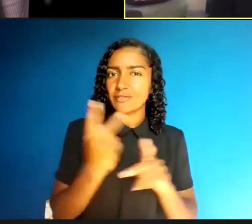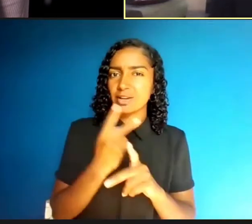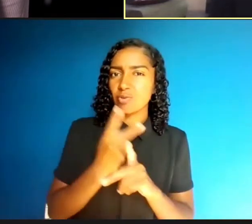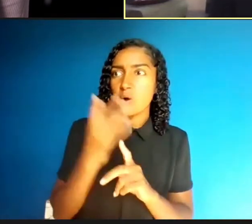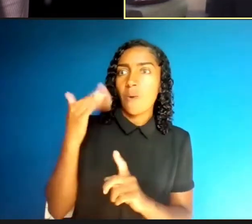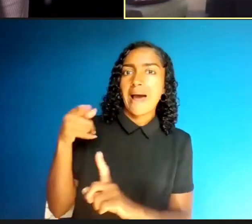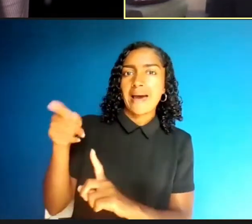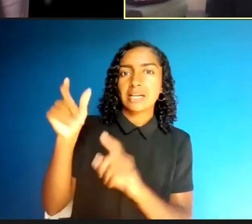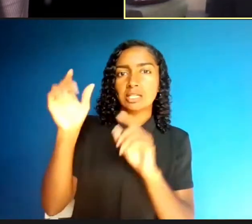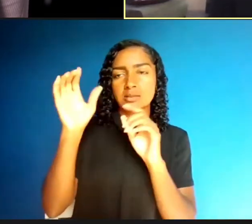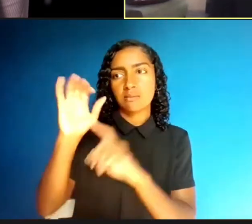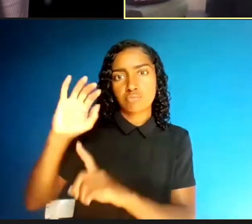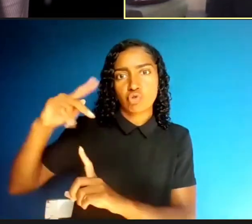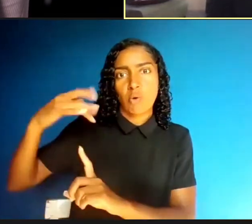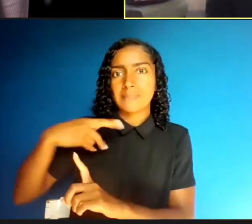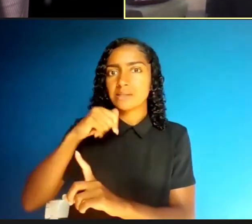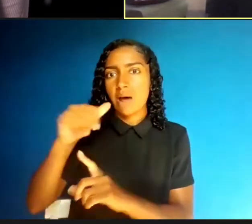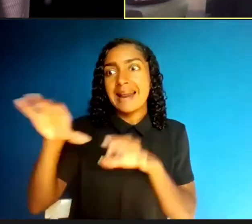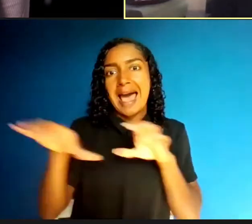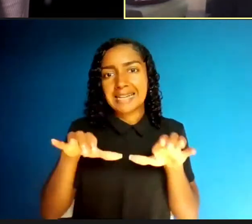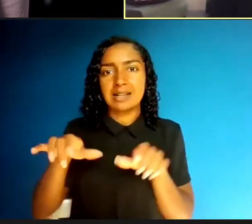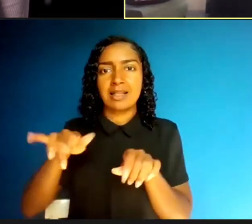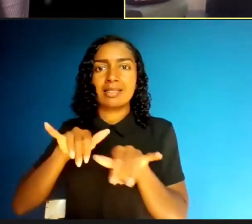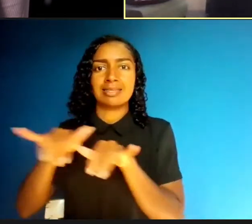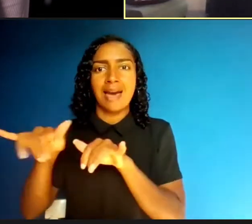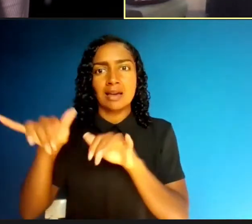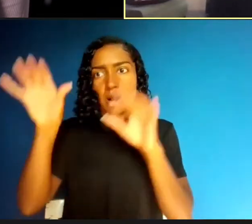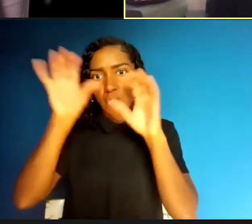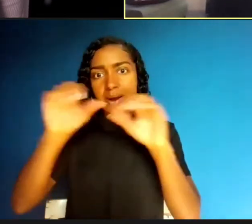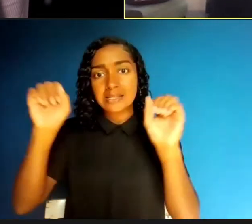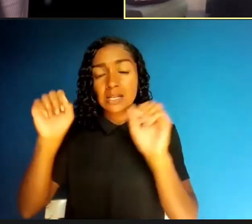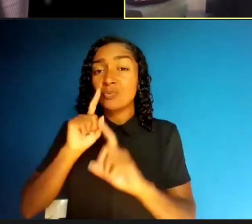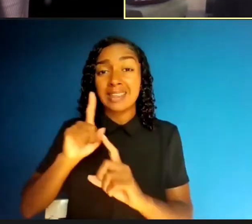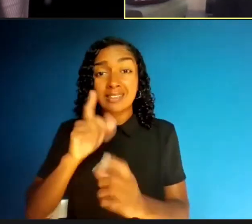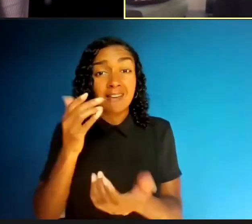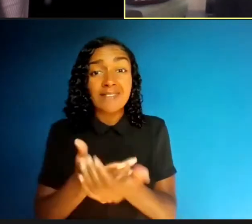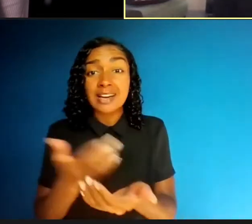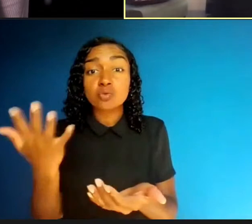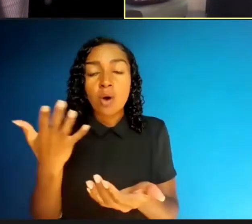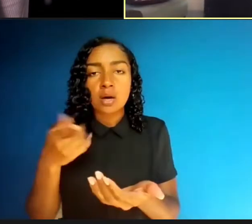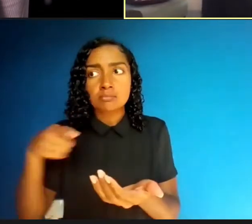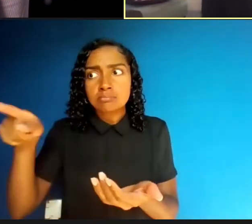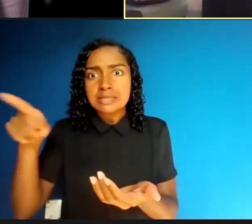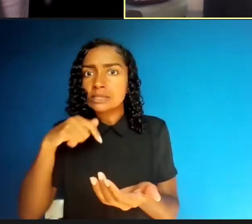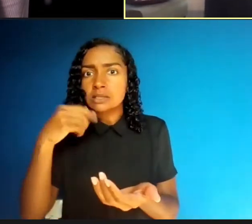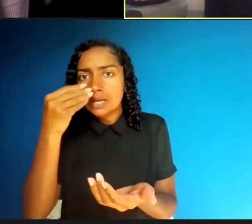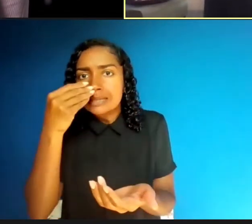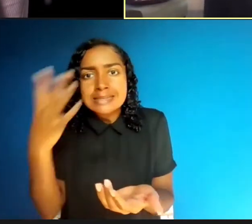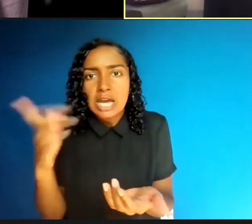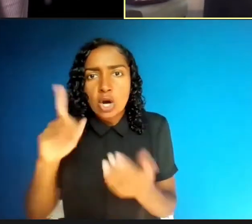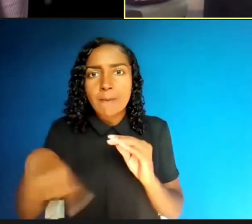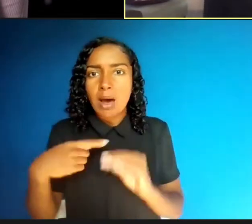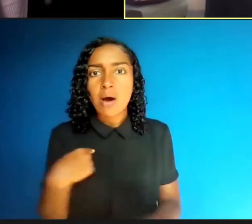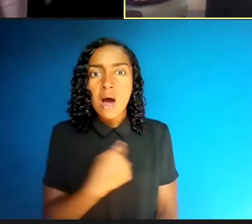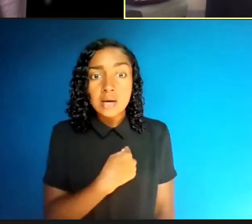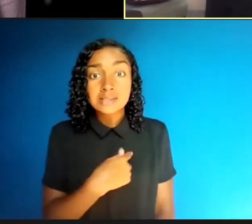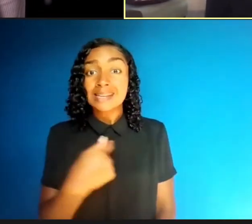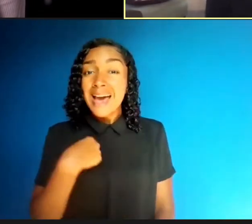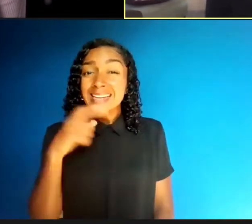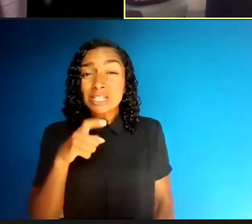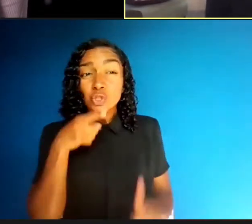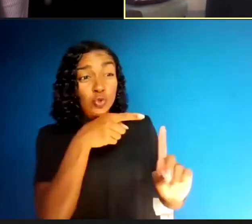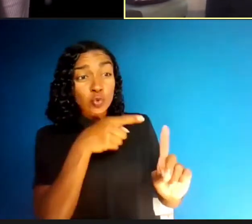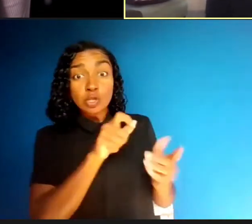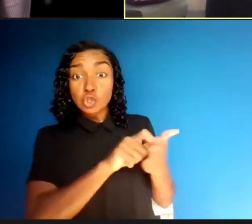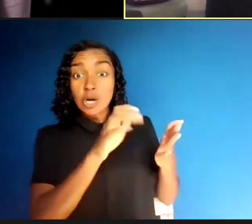president, when the fact is, because he doesn't care about us. And I need you as a journalist to be honest about the fact that we're